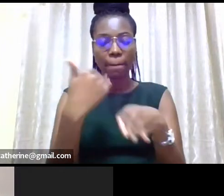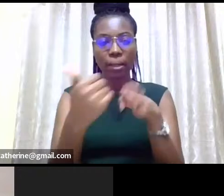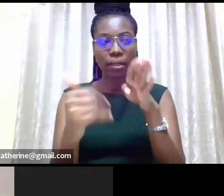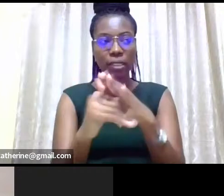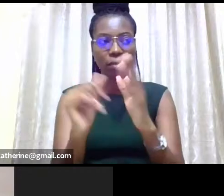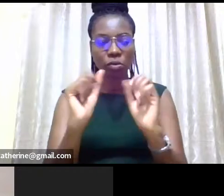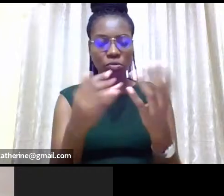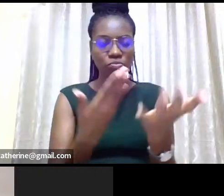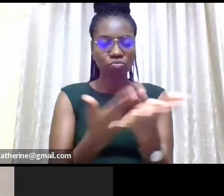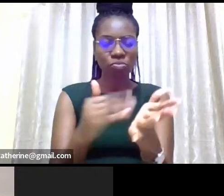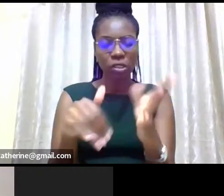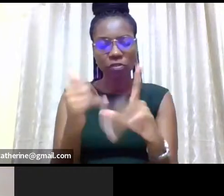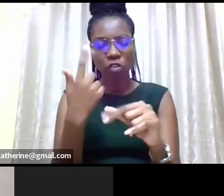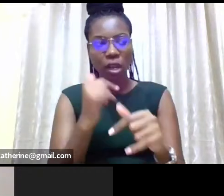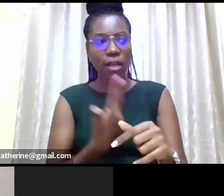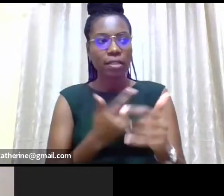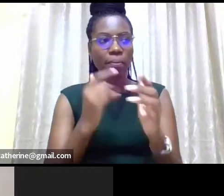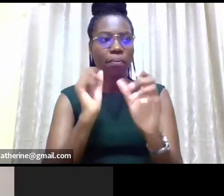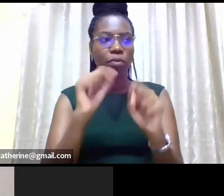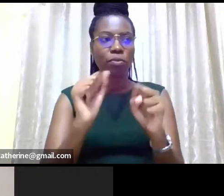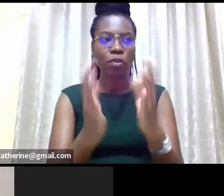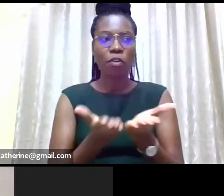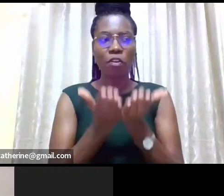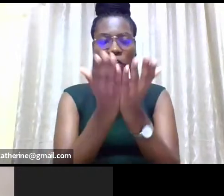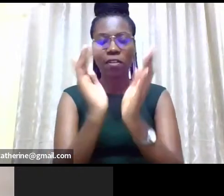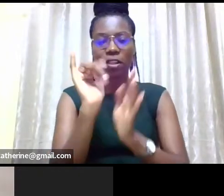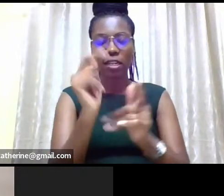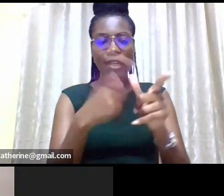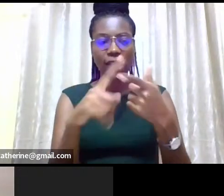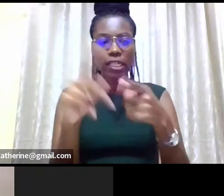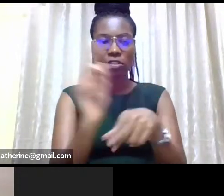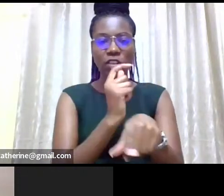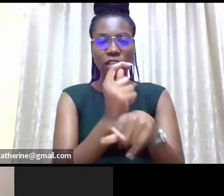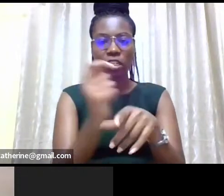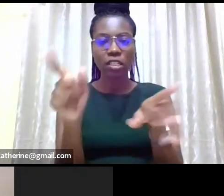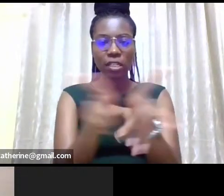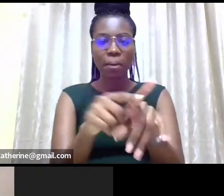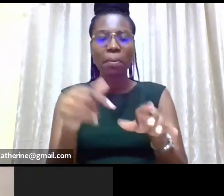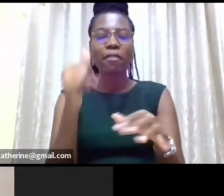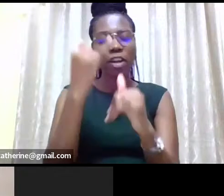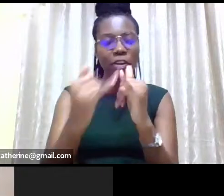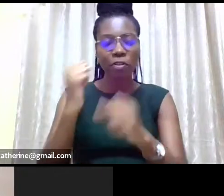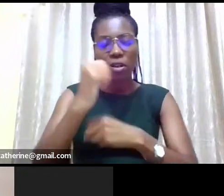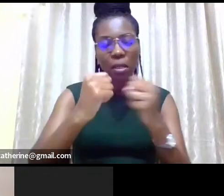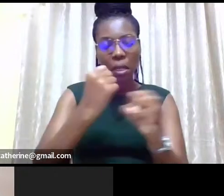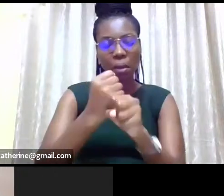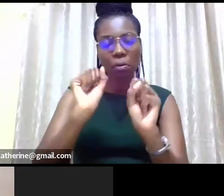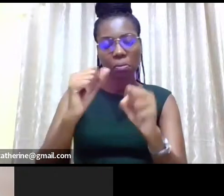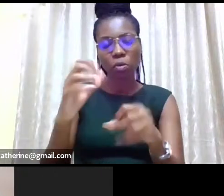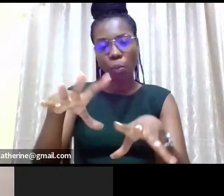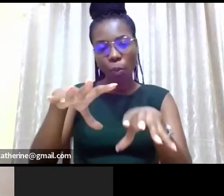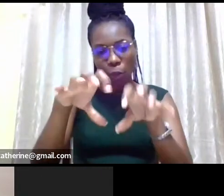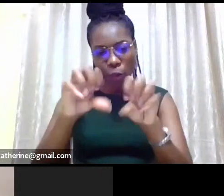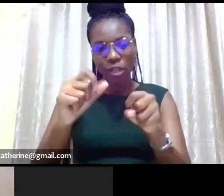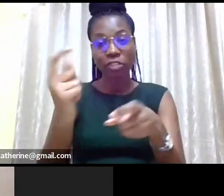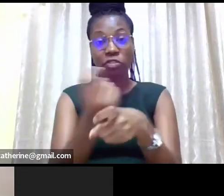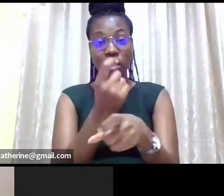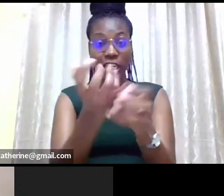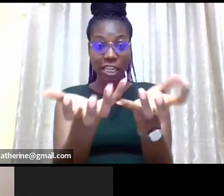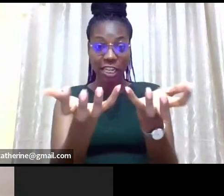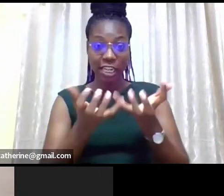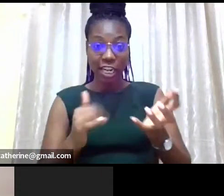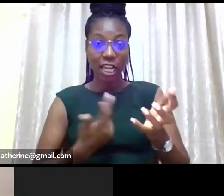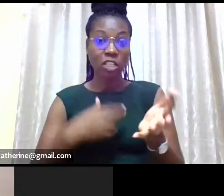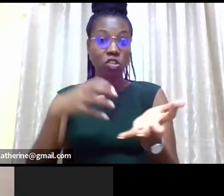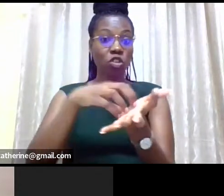offer those. And also your trainings, it's the end of the year, so book us for all your training needs. We are a one-stop shop for